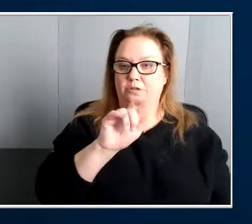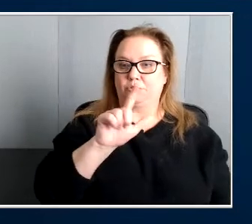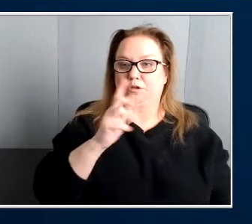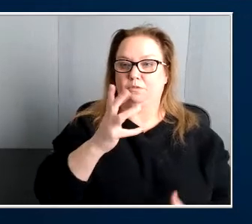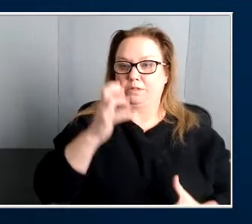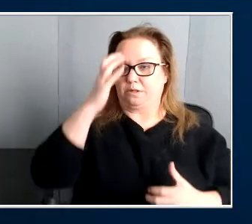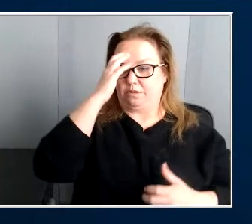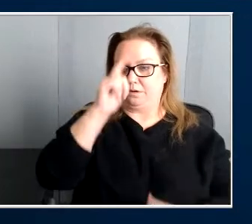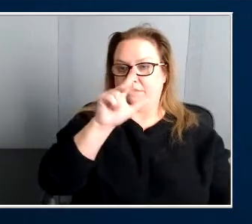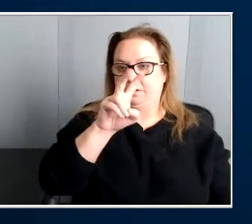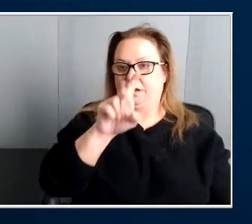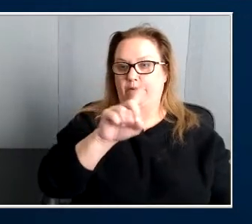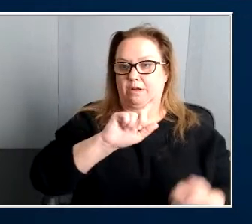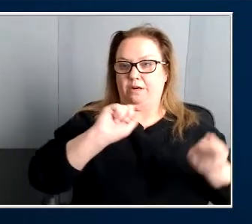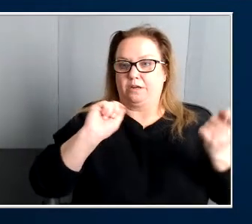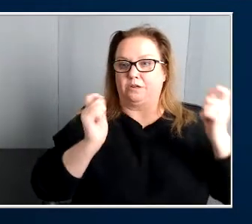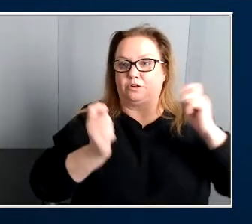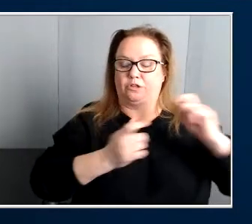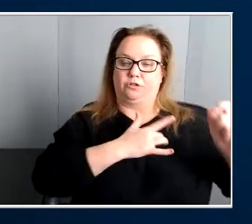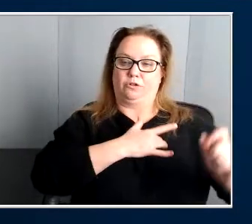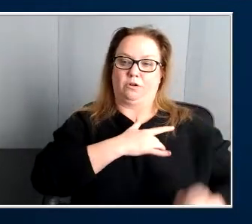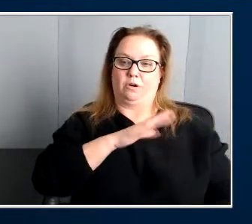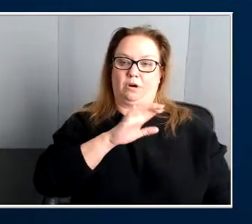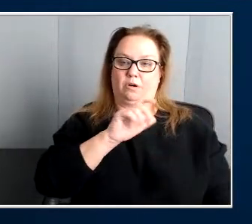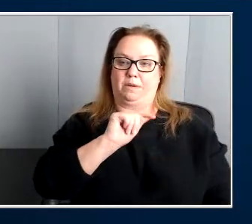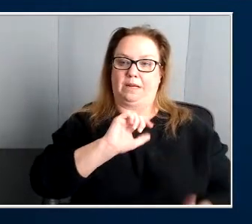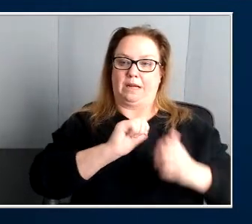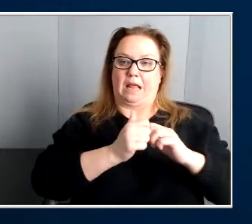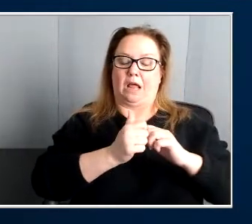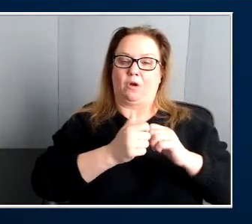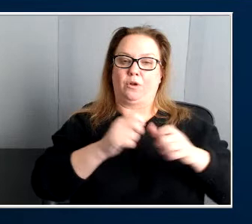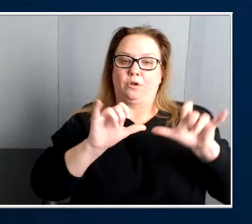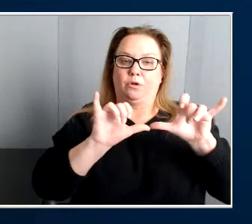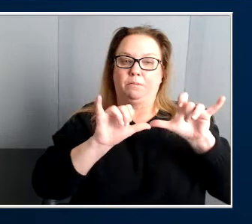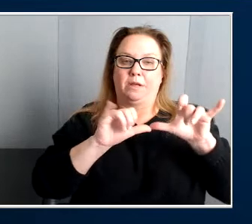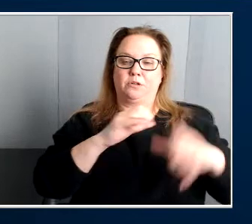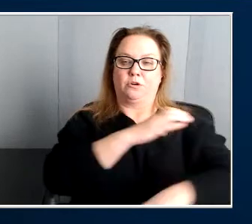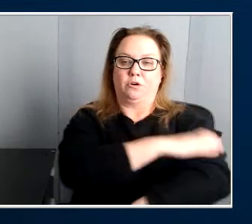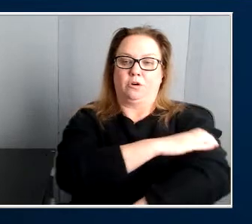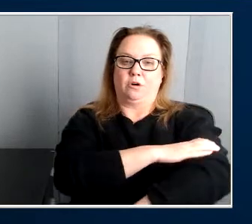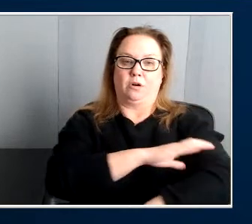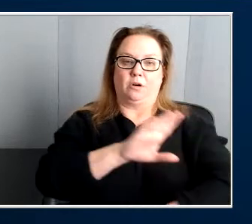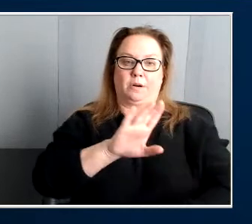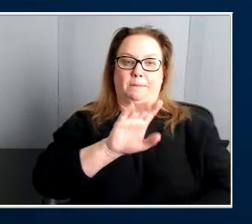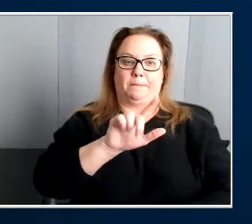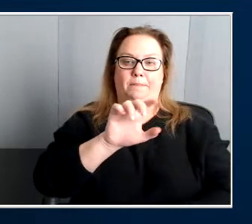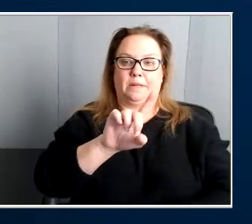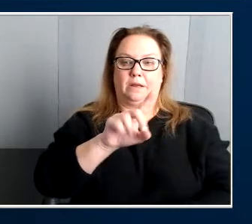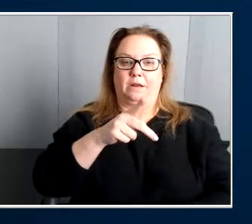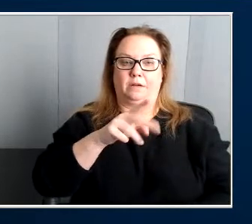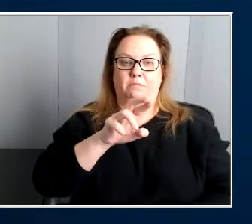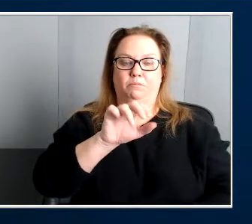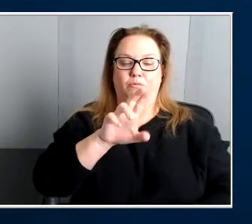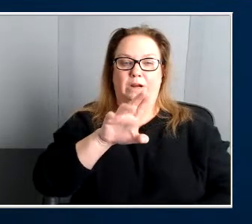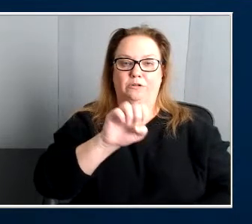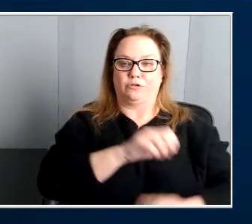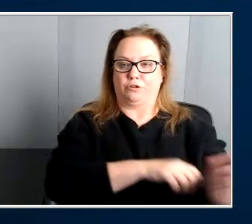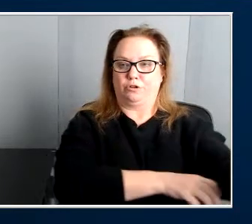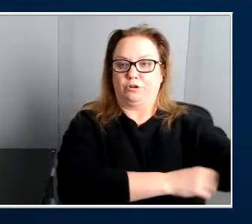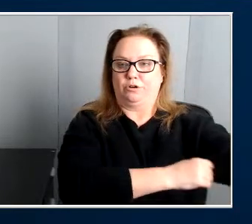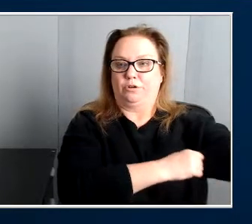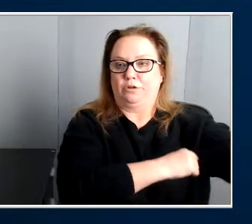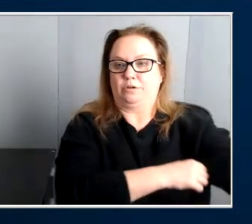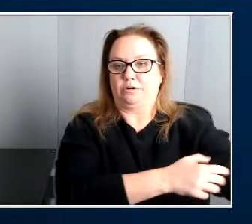LVAD changes your heartbeat, then how do you measure blood pressure? Okay, I was wondering the same thing. It doesn't, yeah, sorry, go ahead.